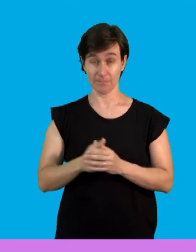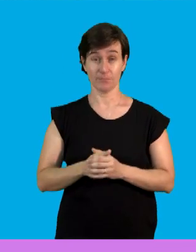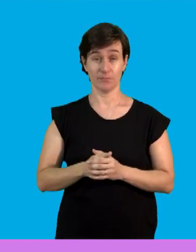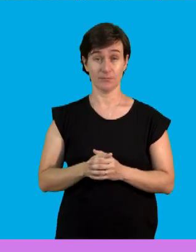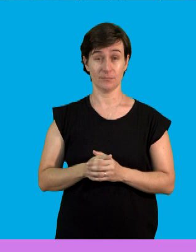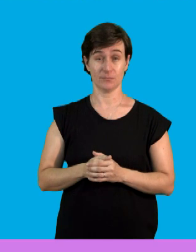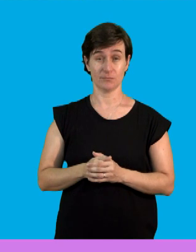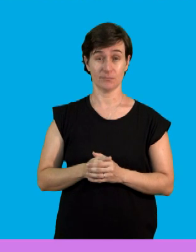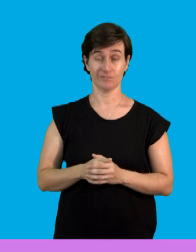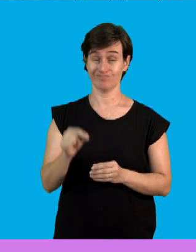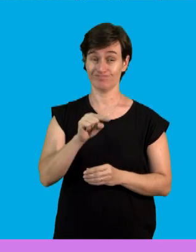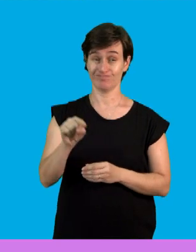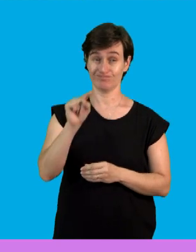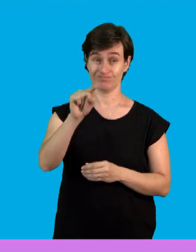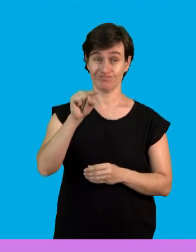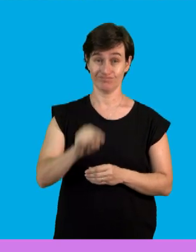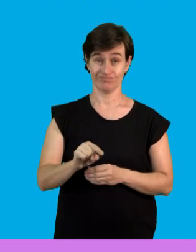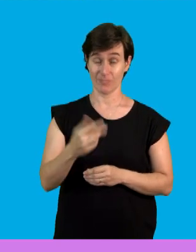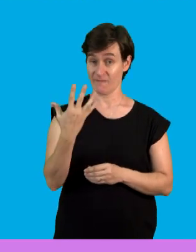250, it's over there,